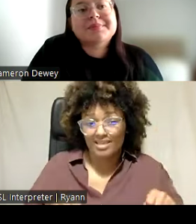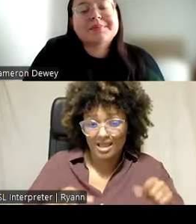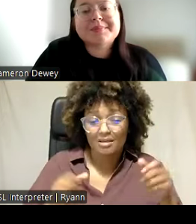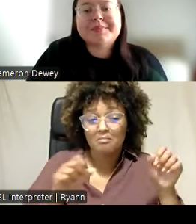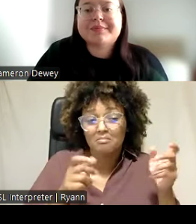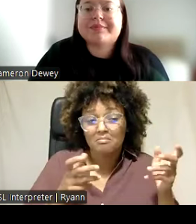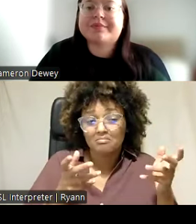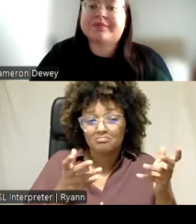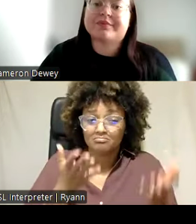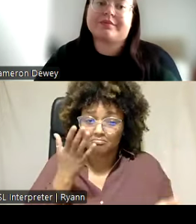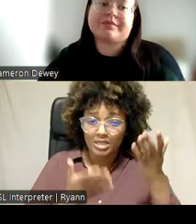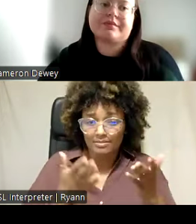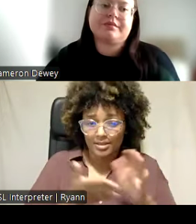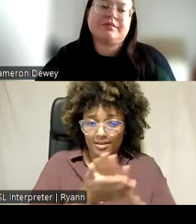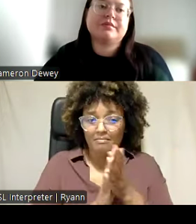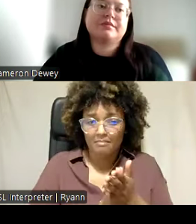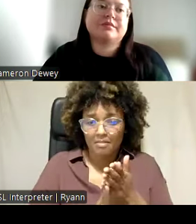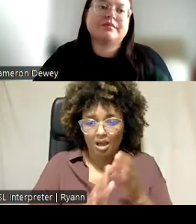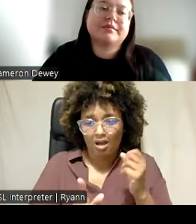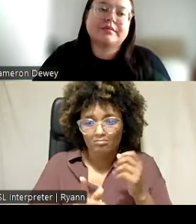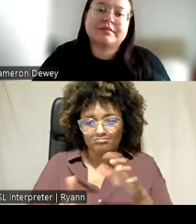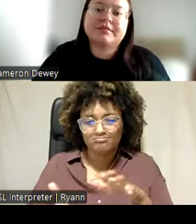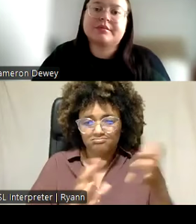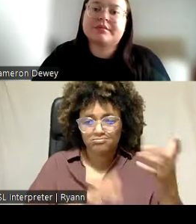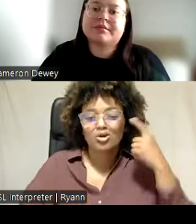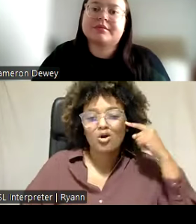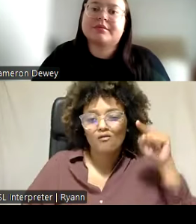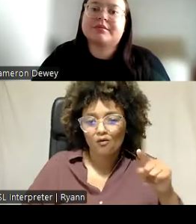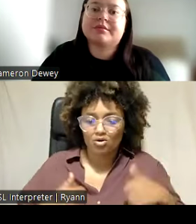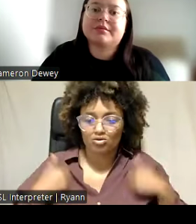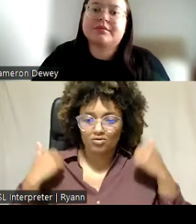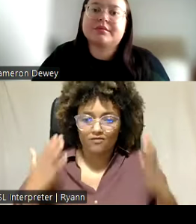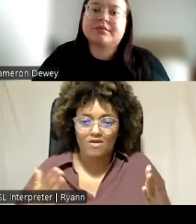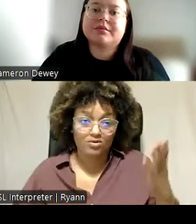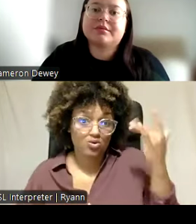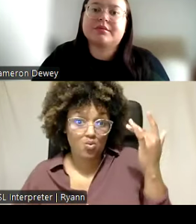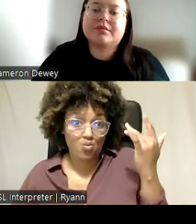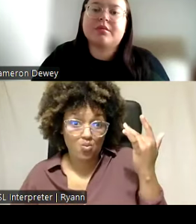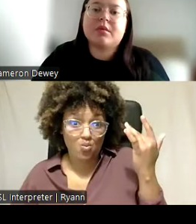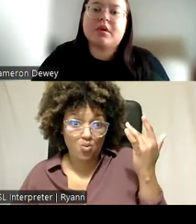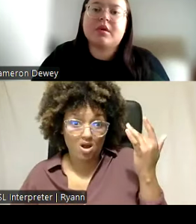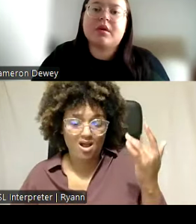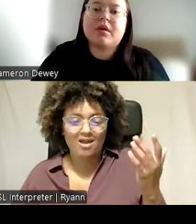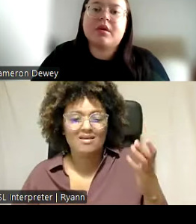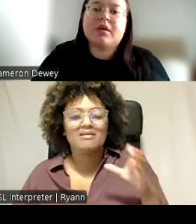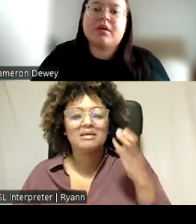sexual assault have quote unquote like poor habits or choose the incorrect response when experiencing